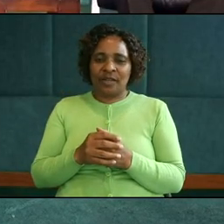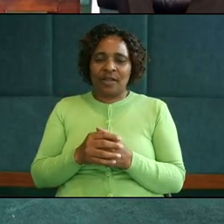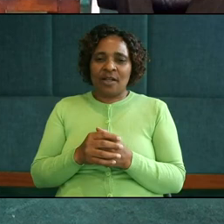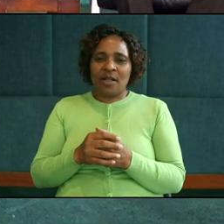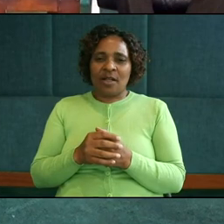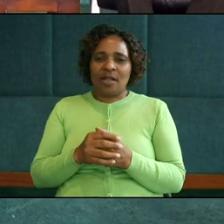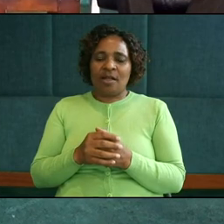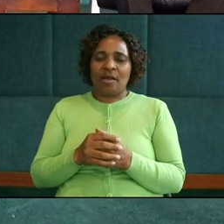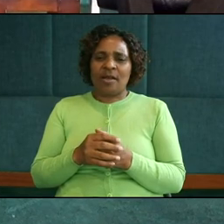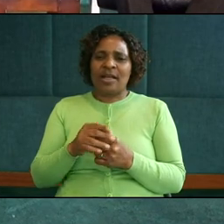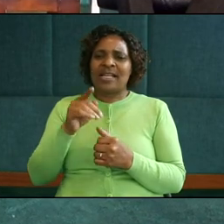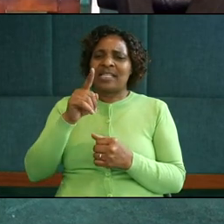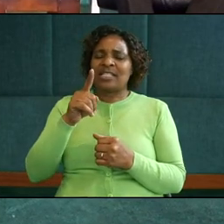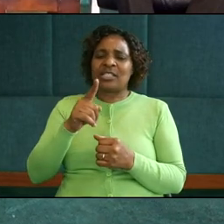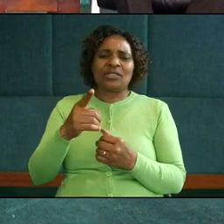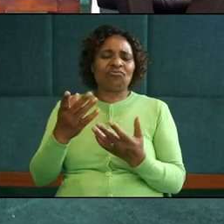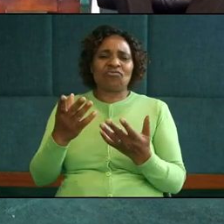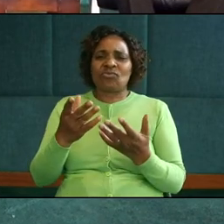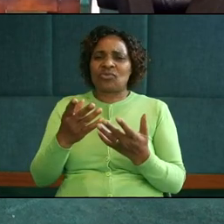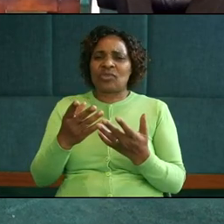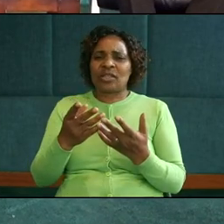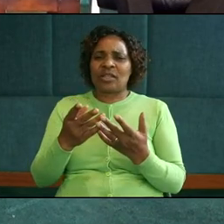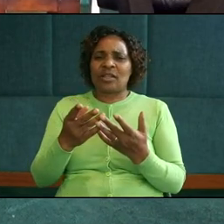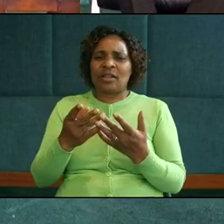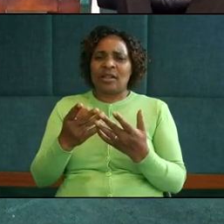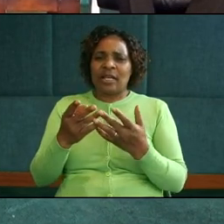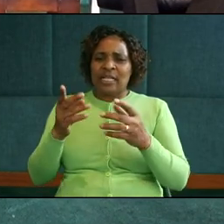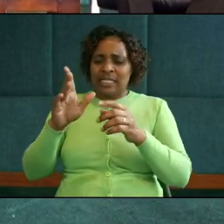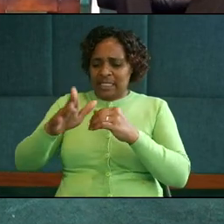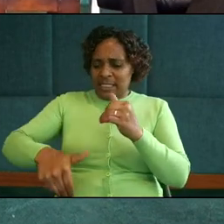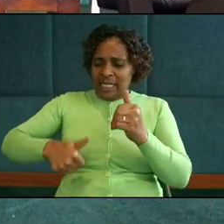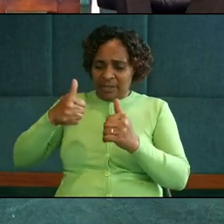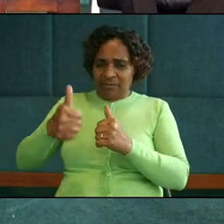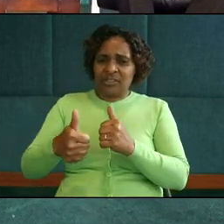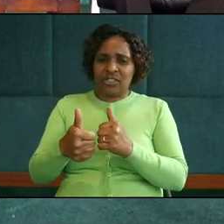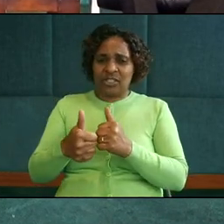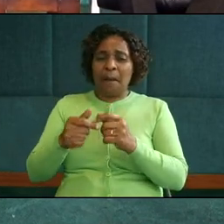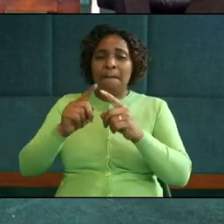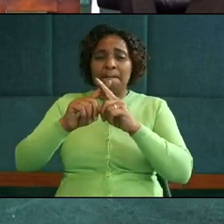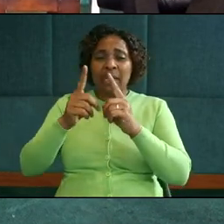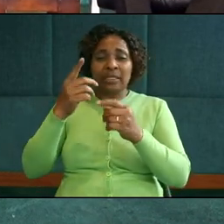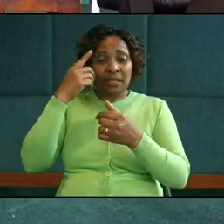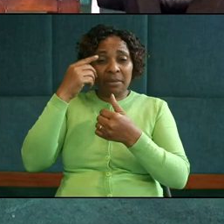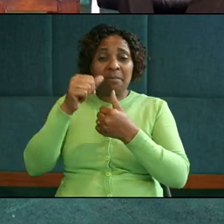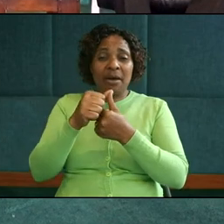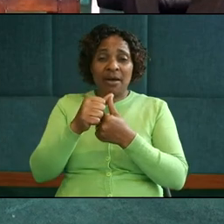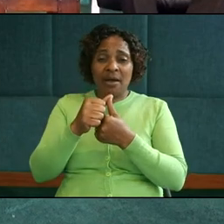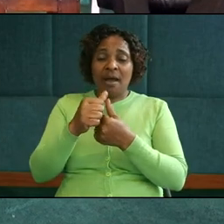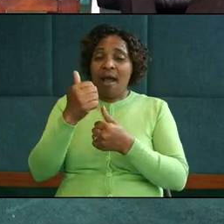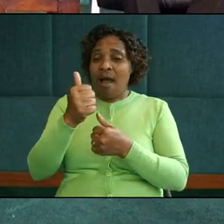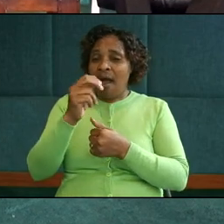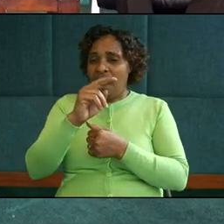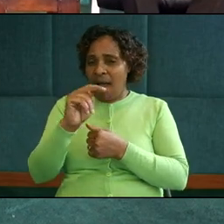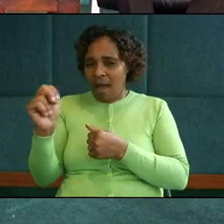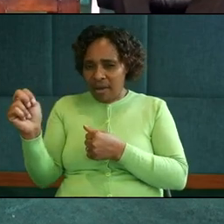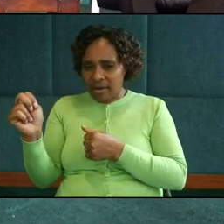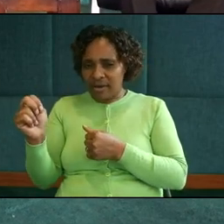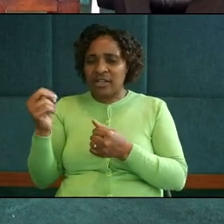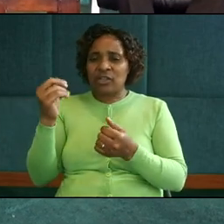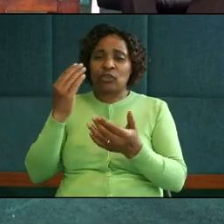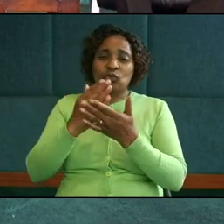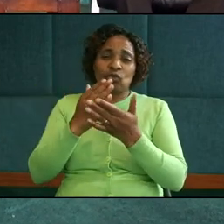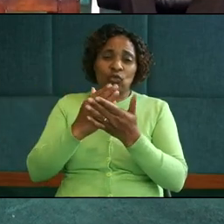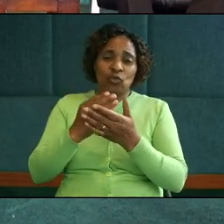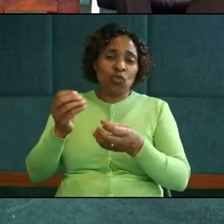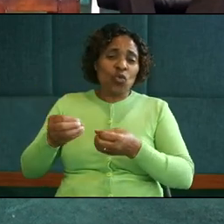That wasn't like that selfish, but remember, Hannah really wanted